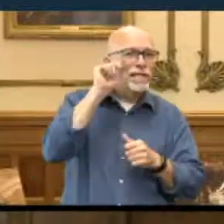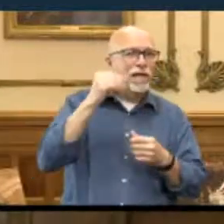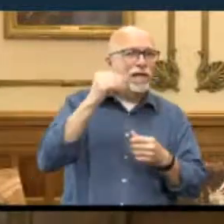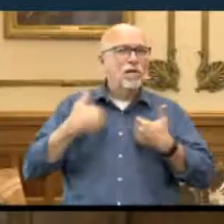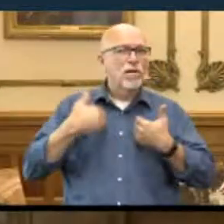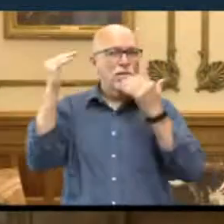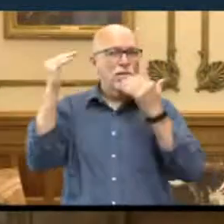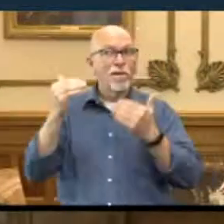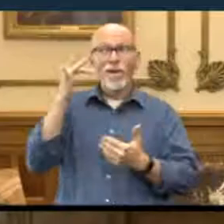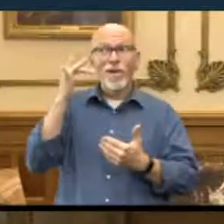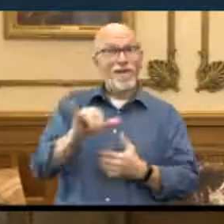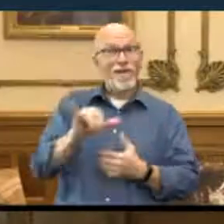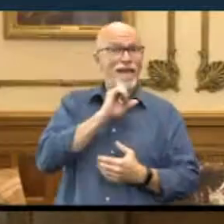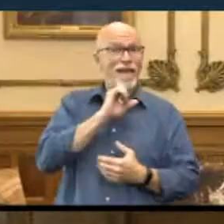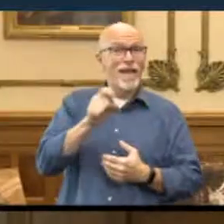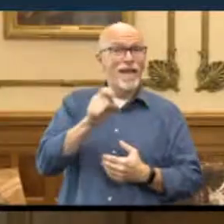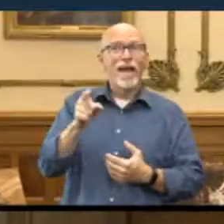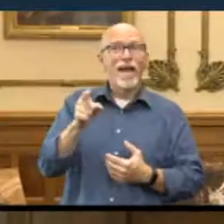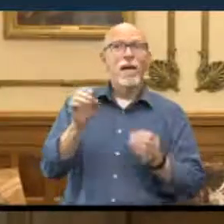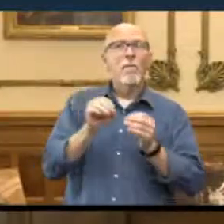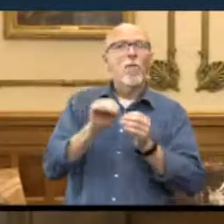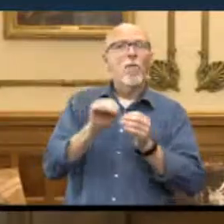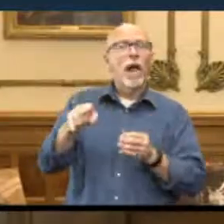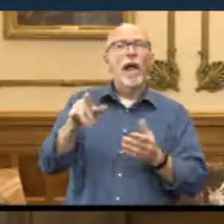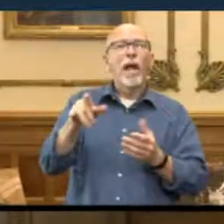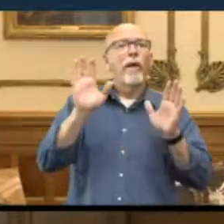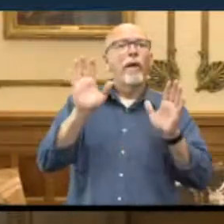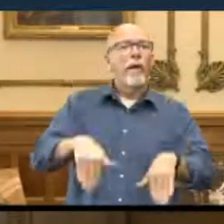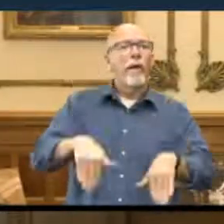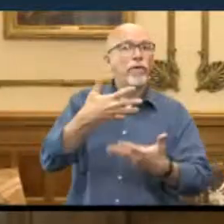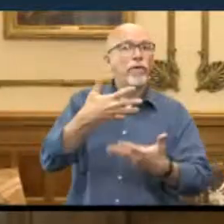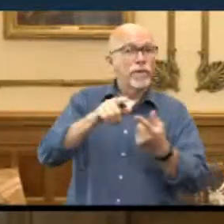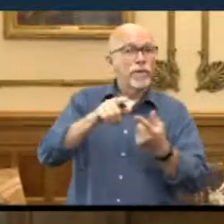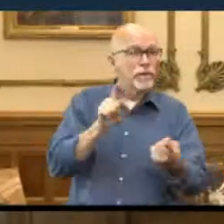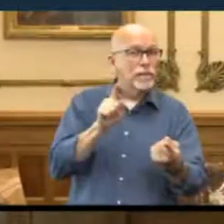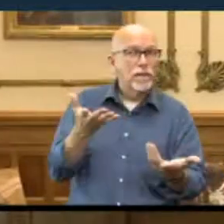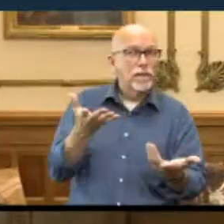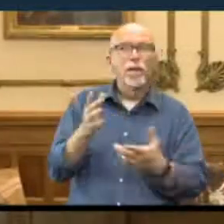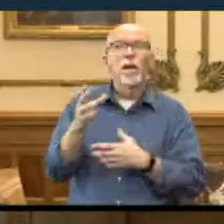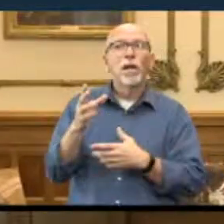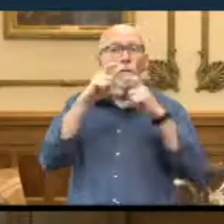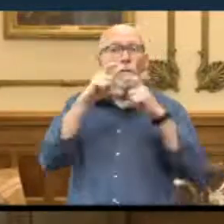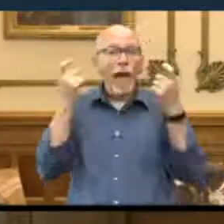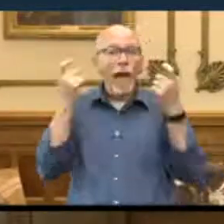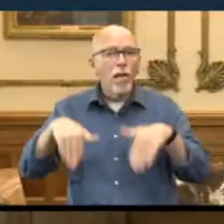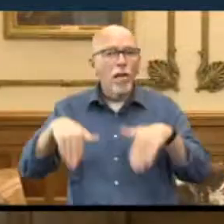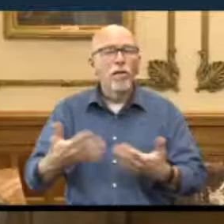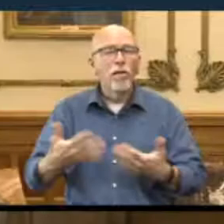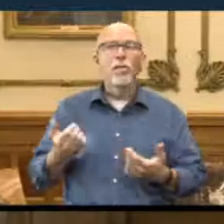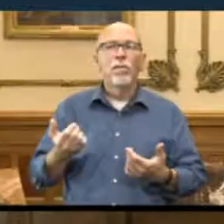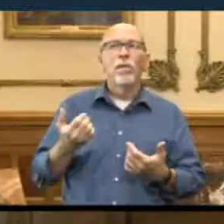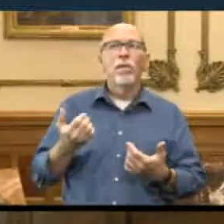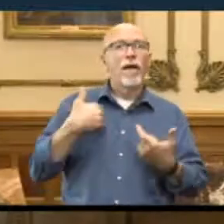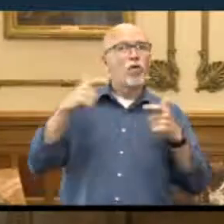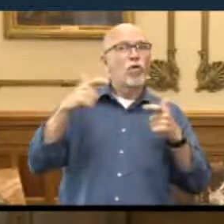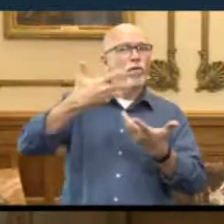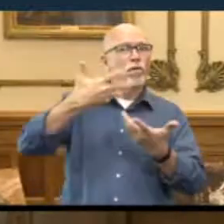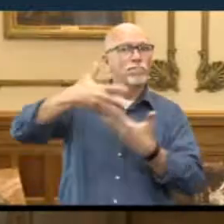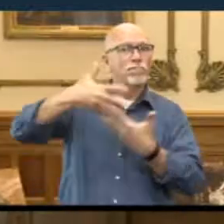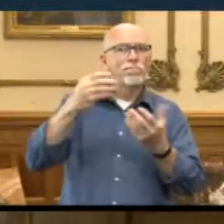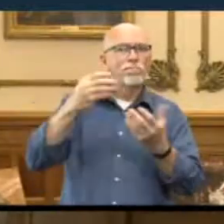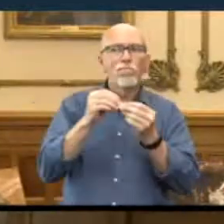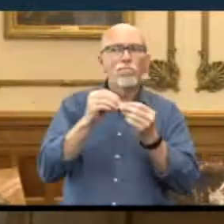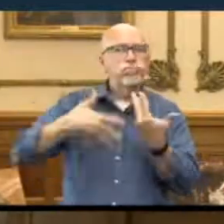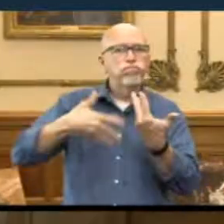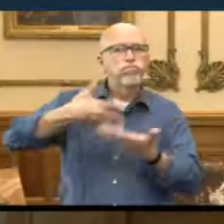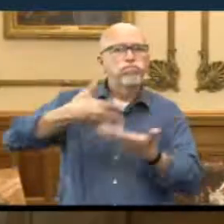likely because these age groups are less likely to observe social distancing, don't wear their masks regularly, and have larger social bubbles.